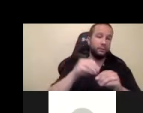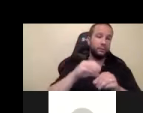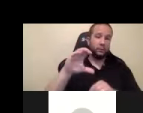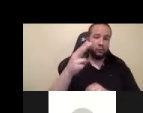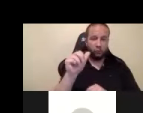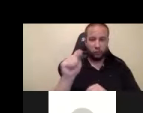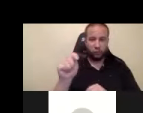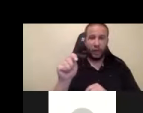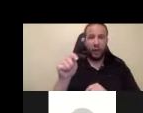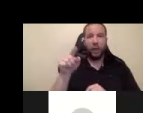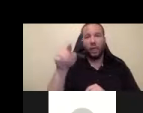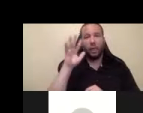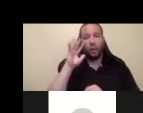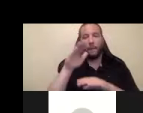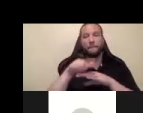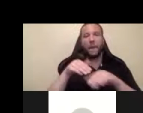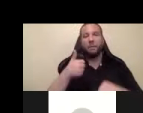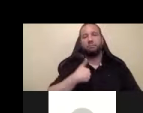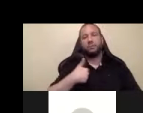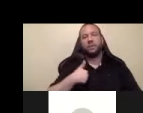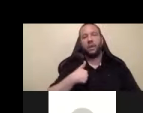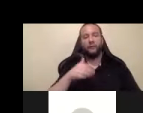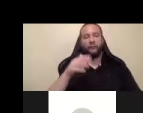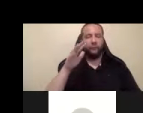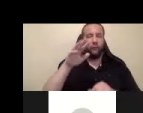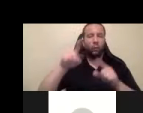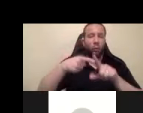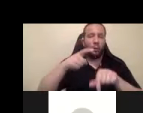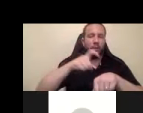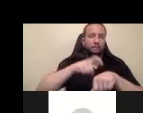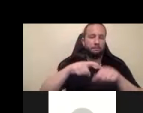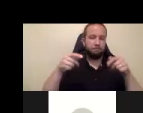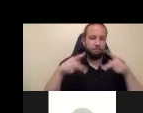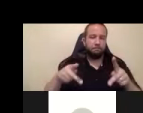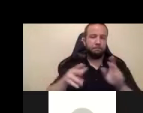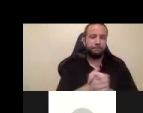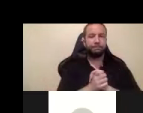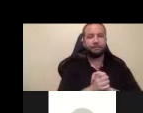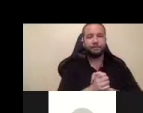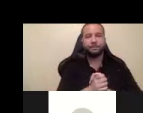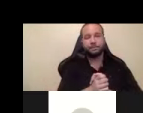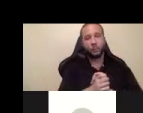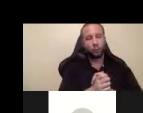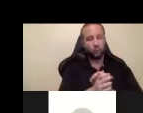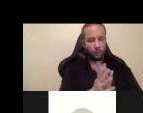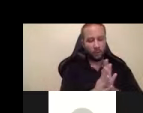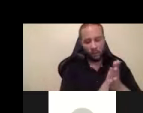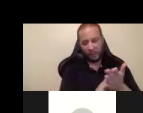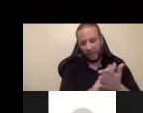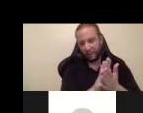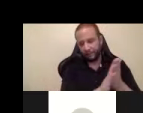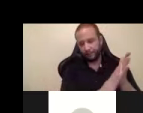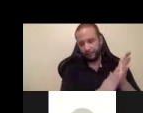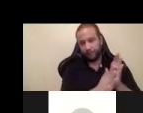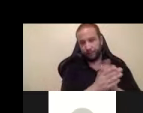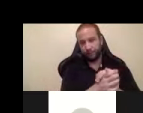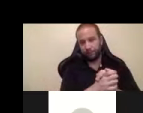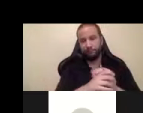and the facilitator will call on you. And then lastly, and certainly not leastly, have